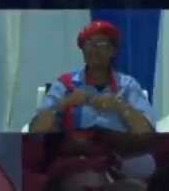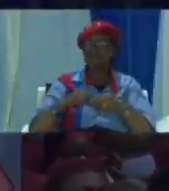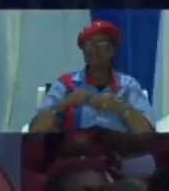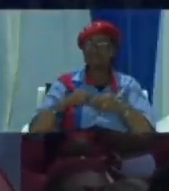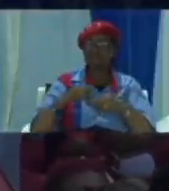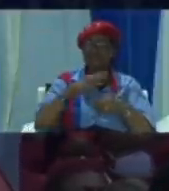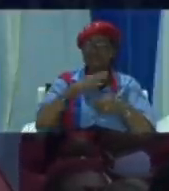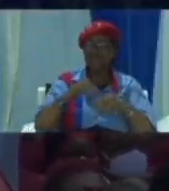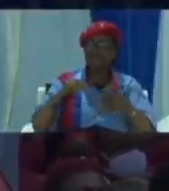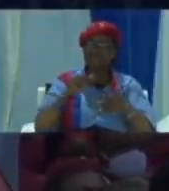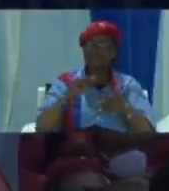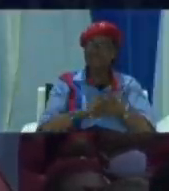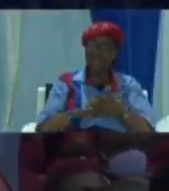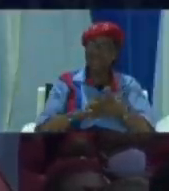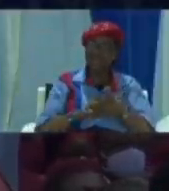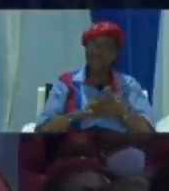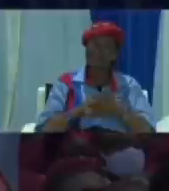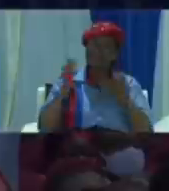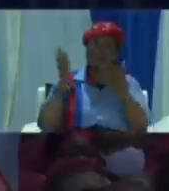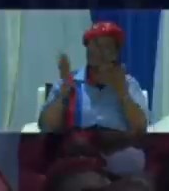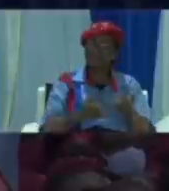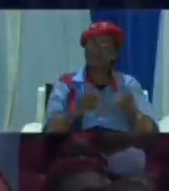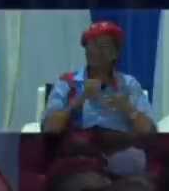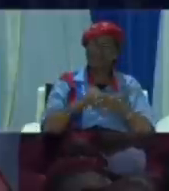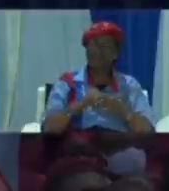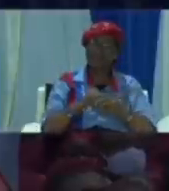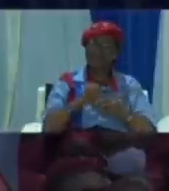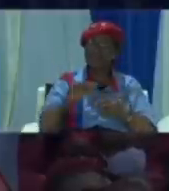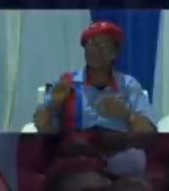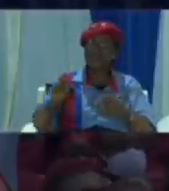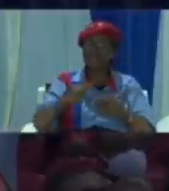And that created a problem. Because